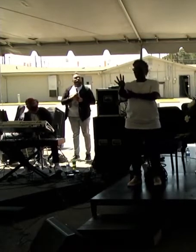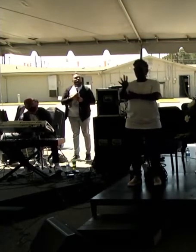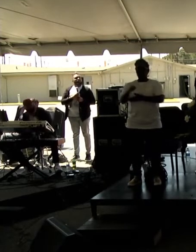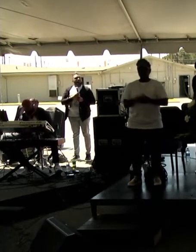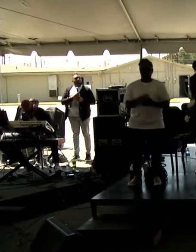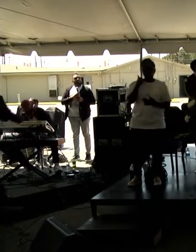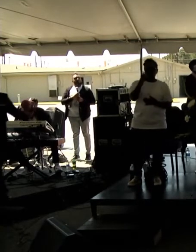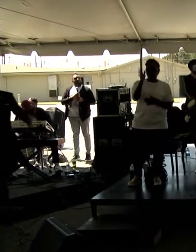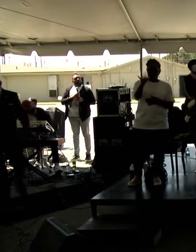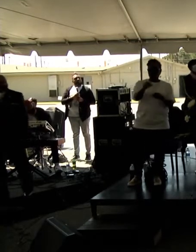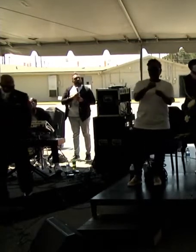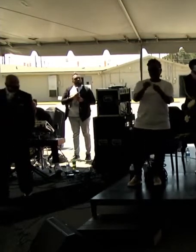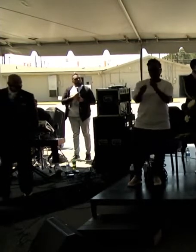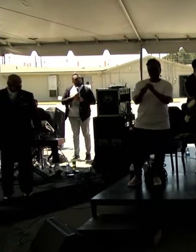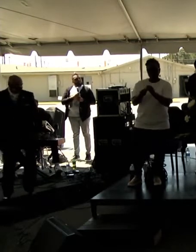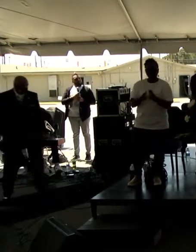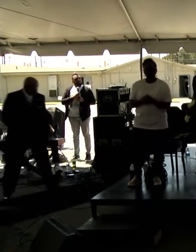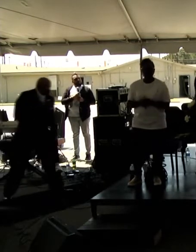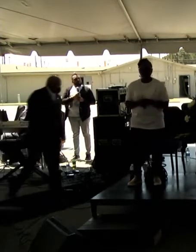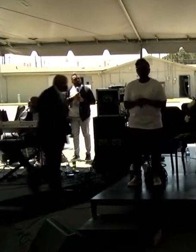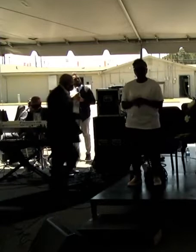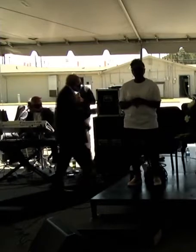855-979-9804.